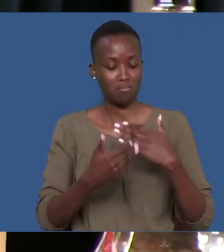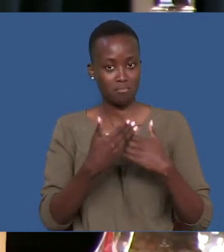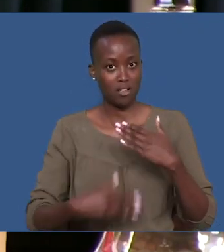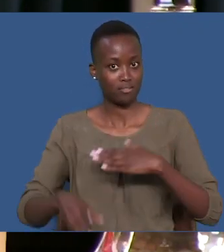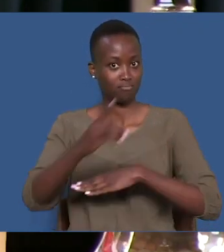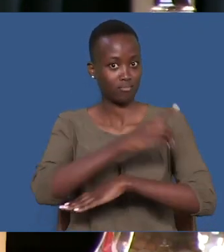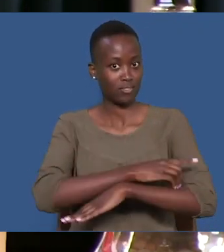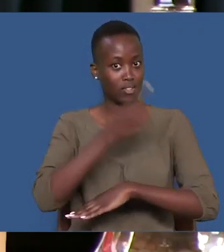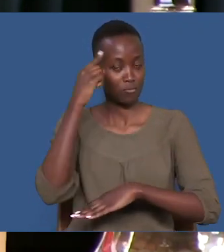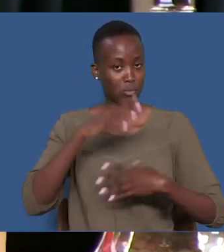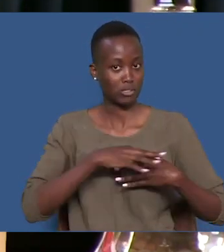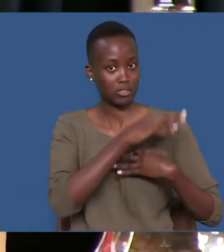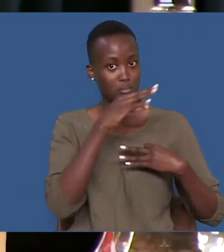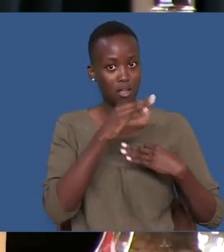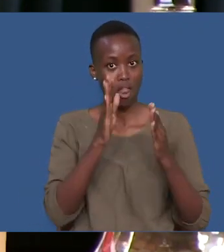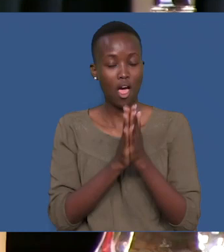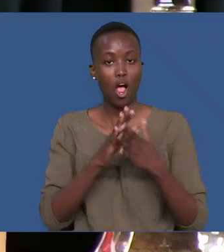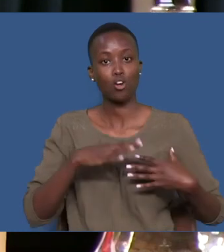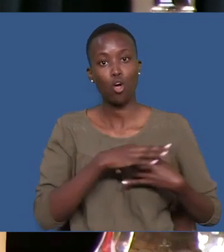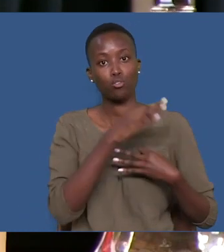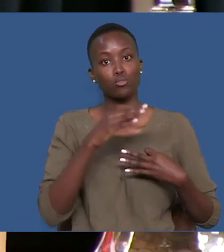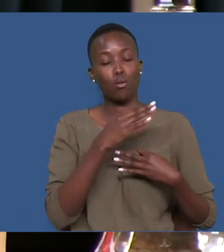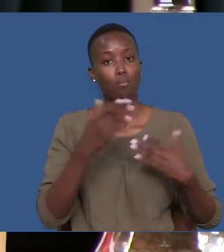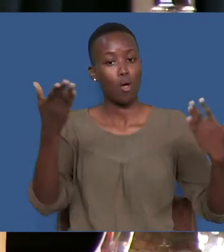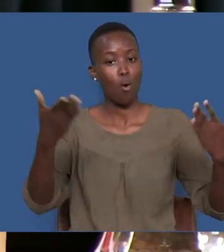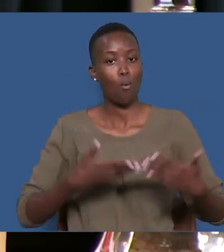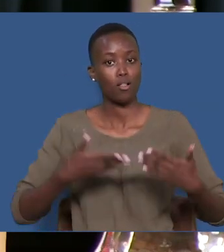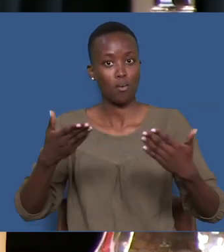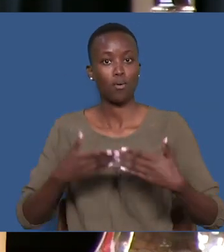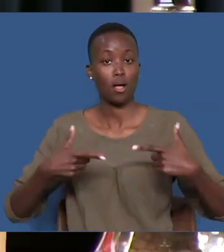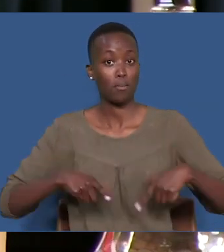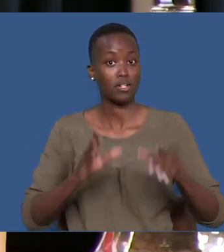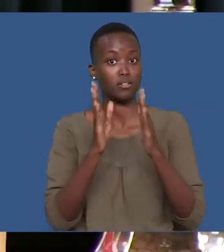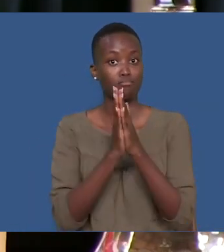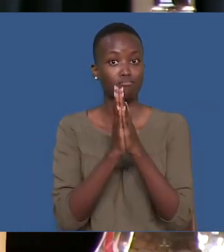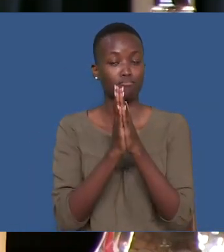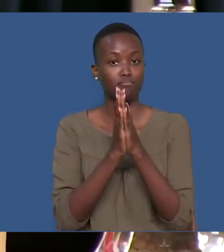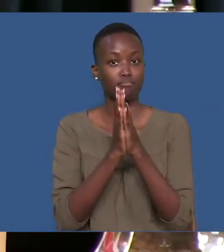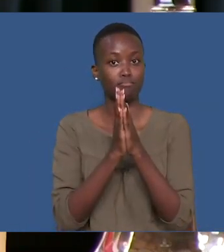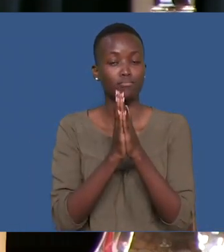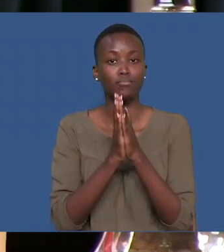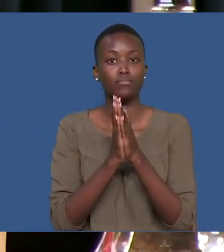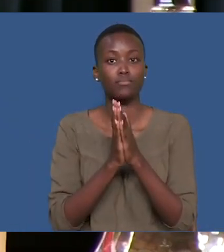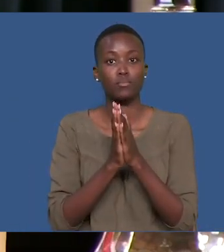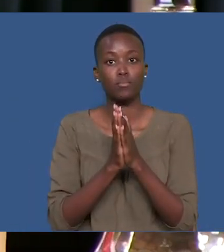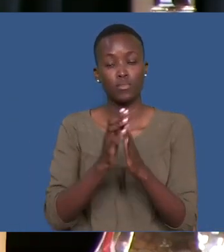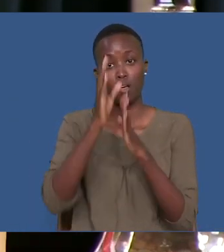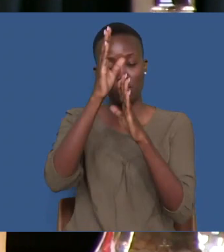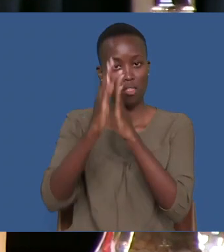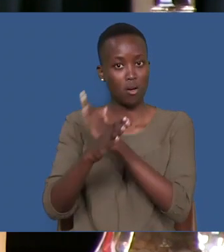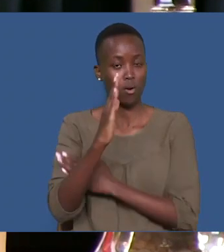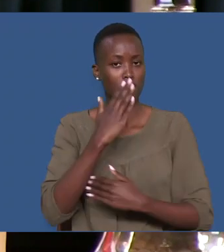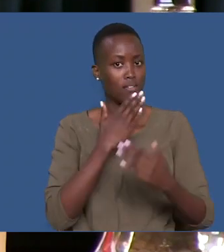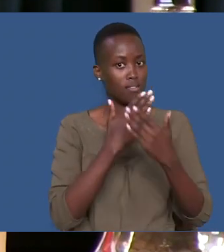your spirit, your soul. So feel very much welcome. Let us start with a word of prayer. Father God, we thank you